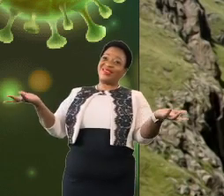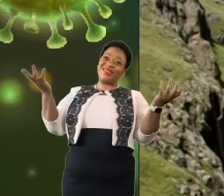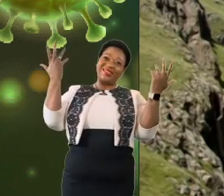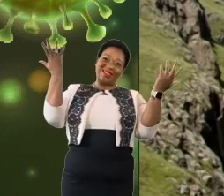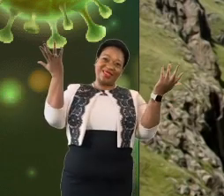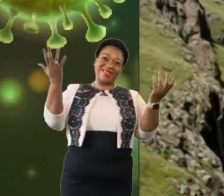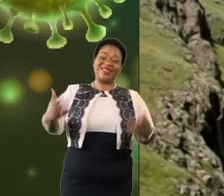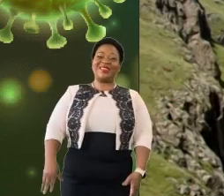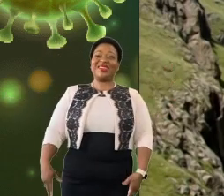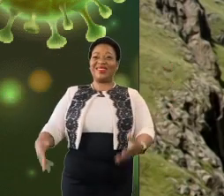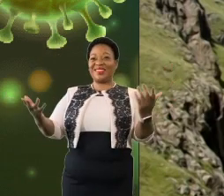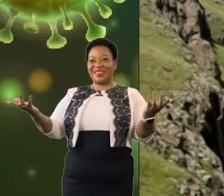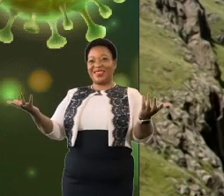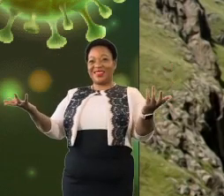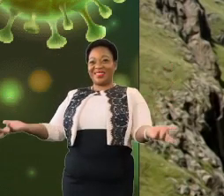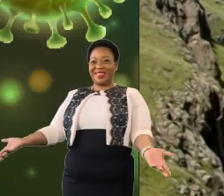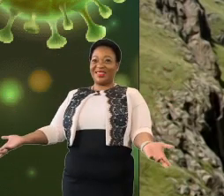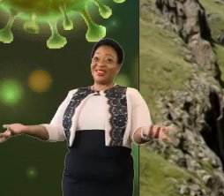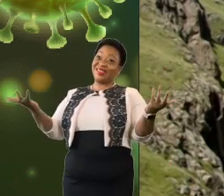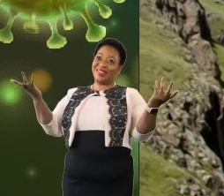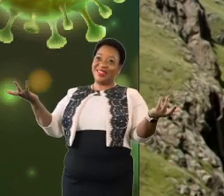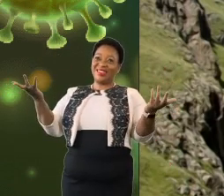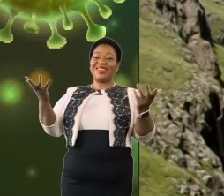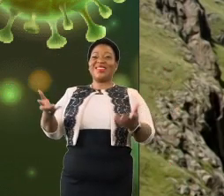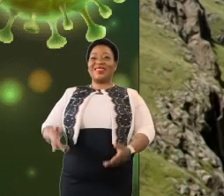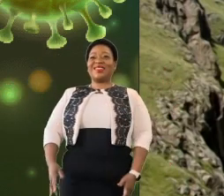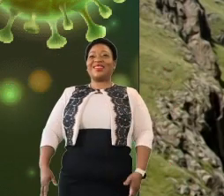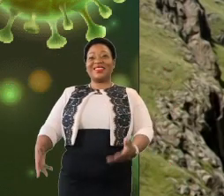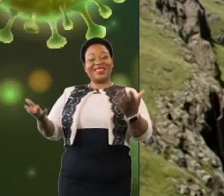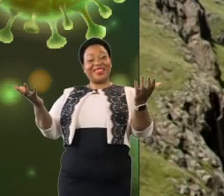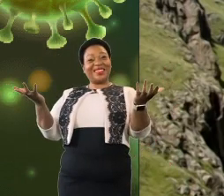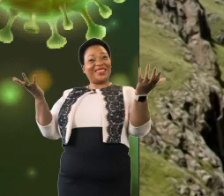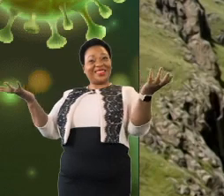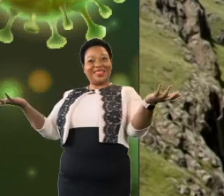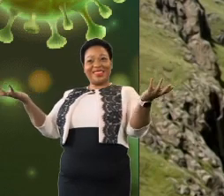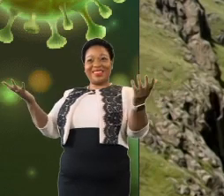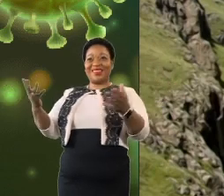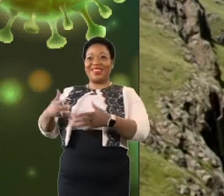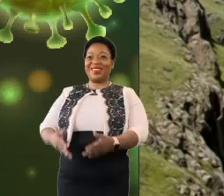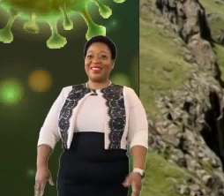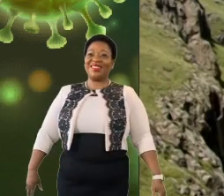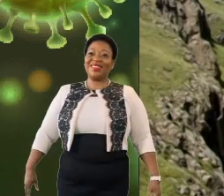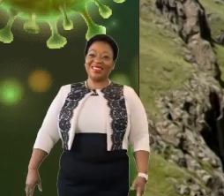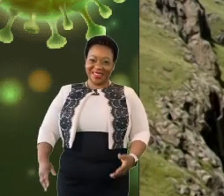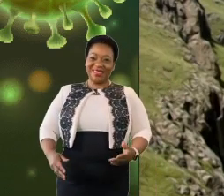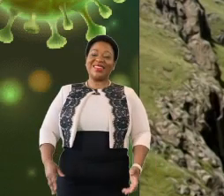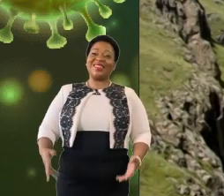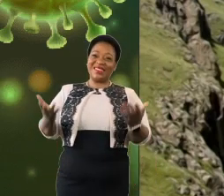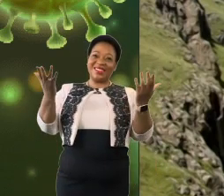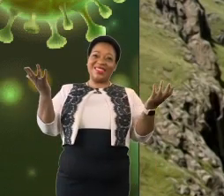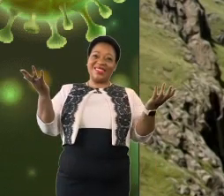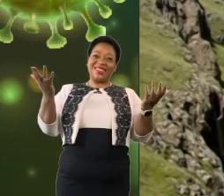So you want to be looking at material issues that will impact on the validity or the